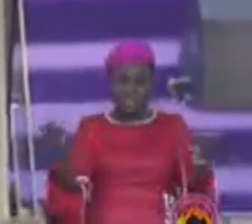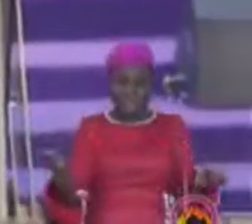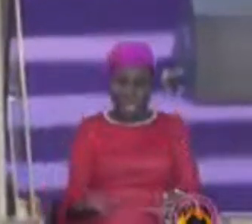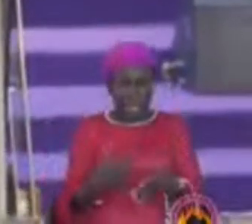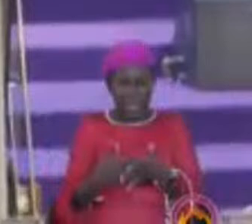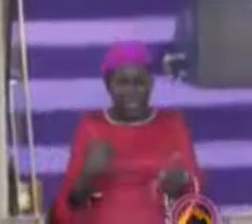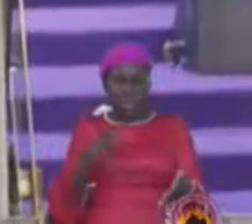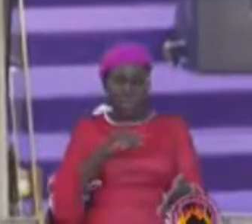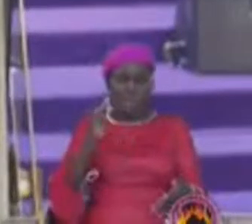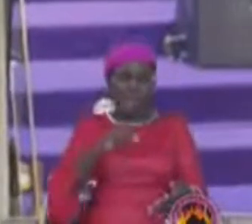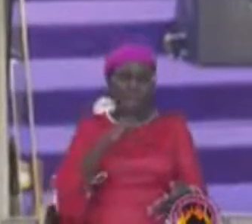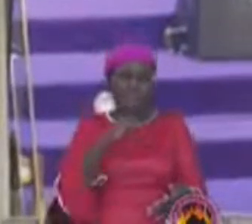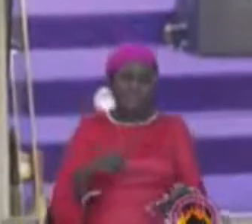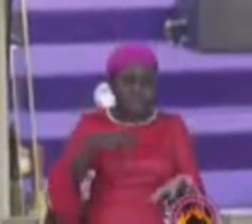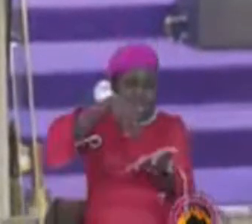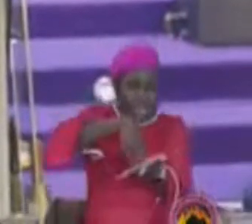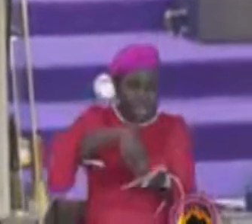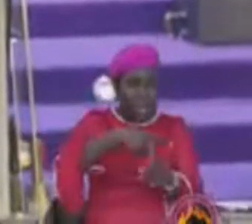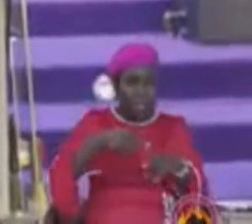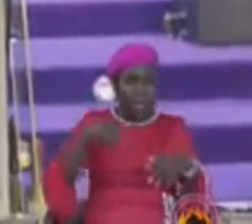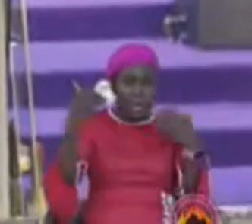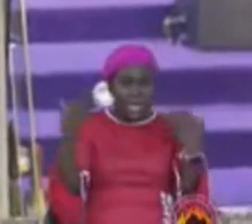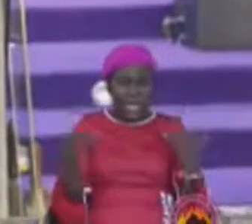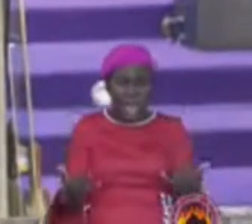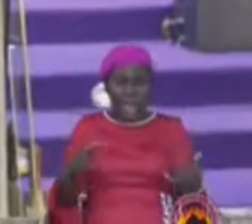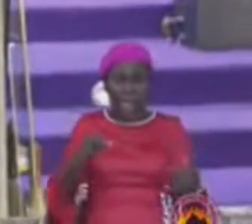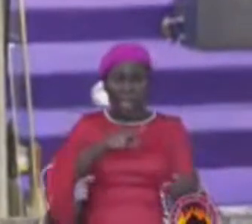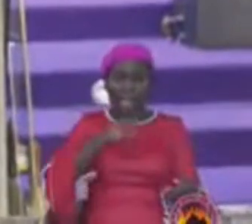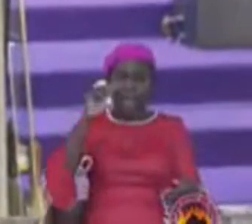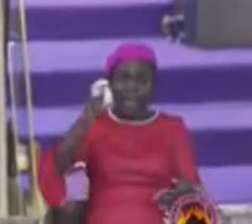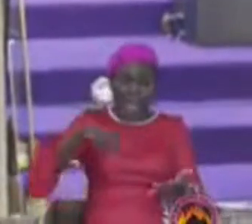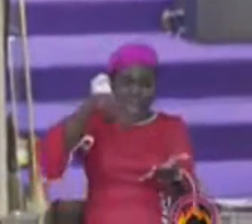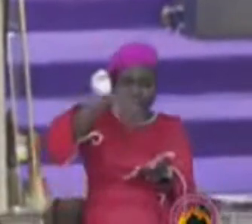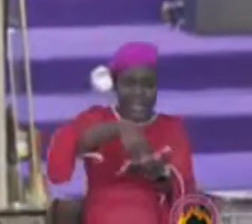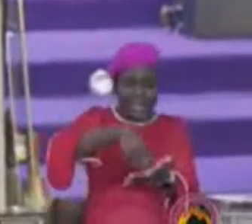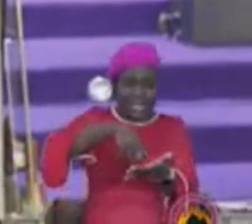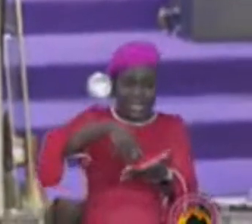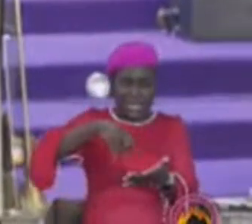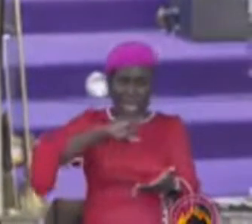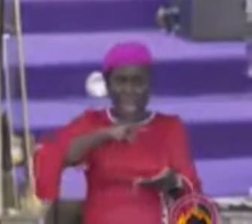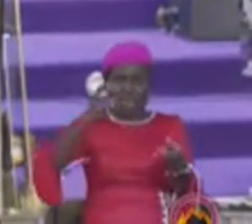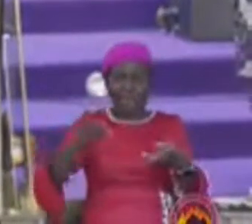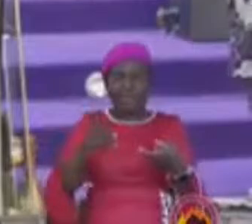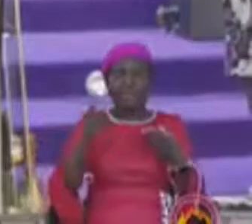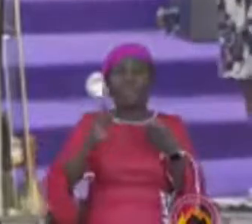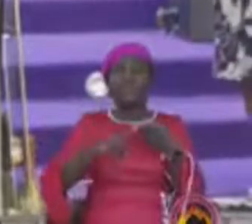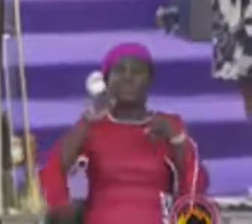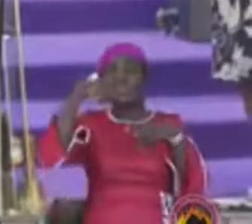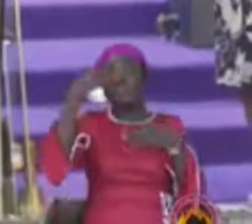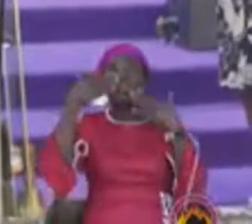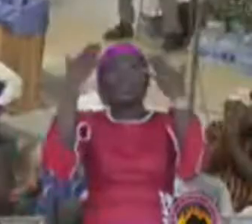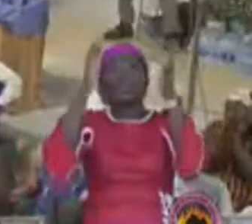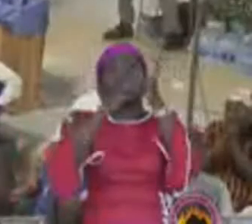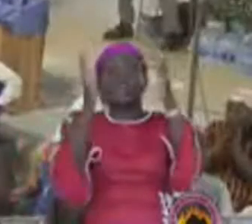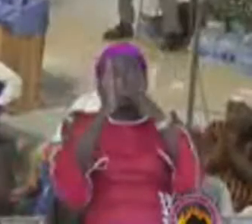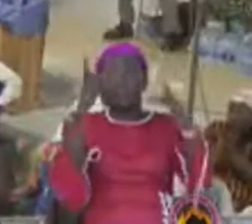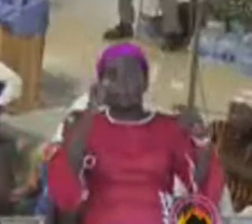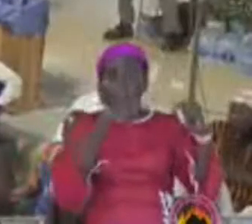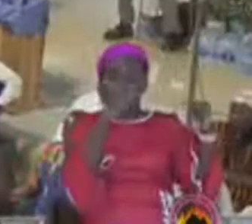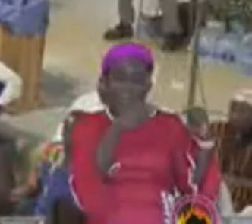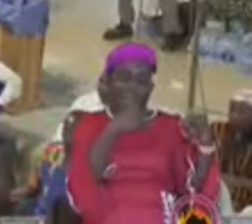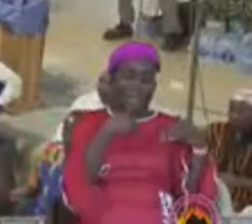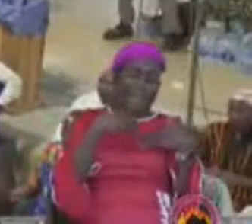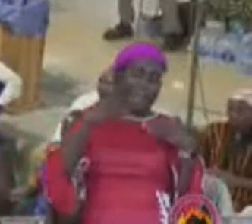pain on my knee. But as I'm talking now, I just want to say thank you, Jesus. Praise the Lord. Amen. Thank you, man.